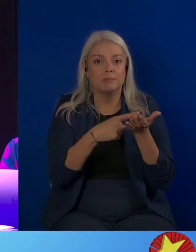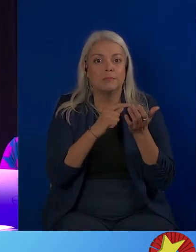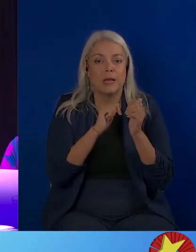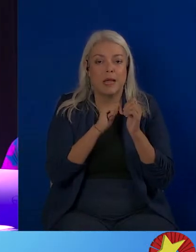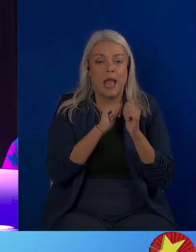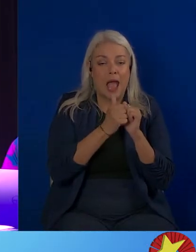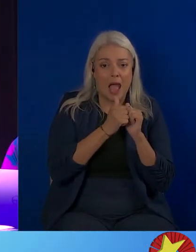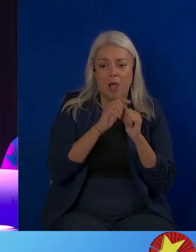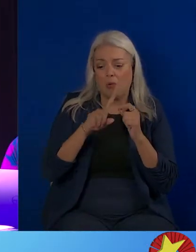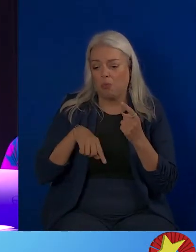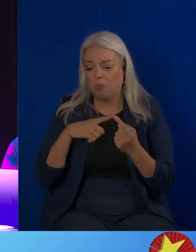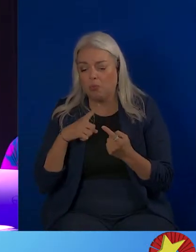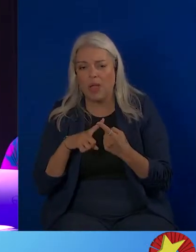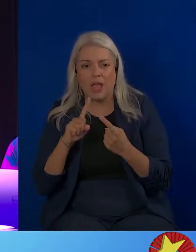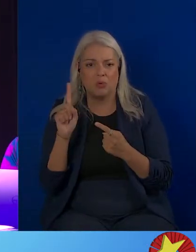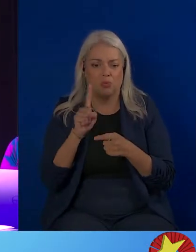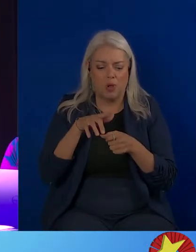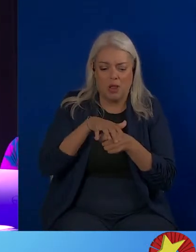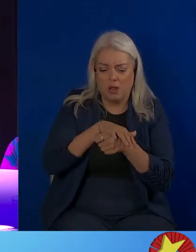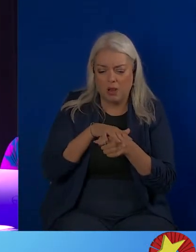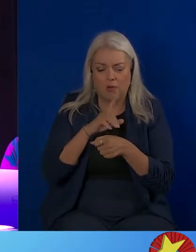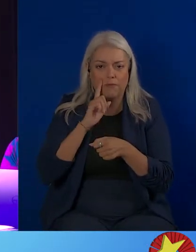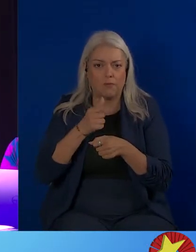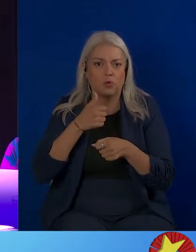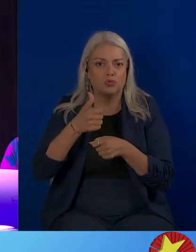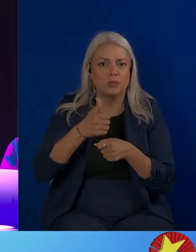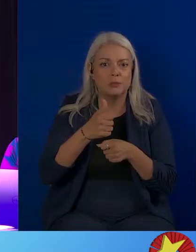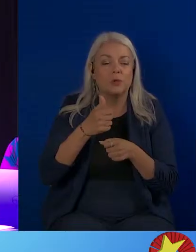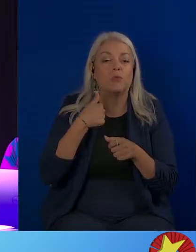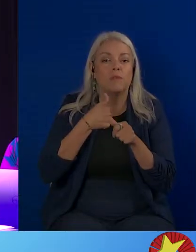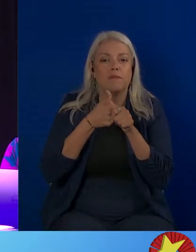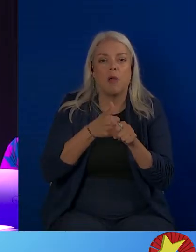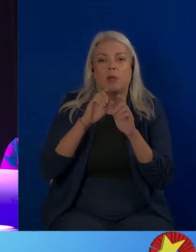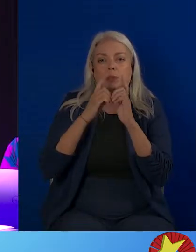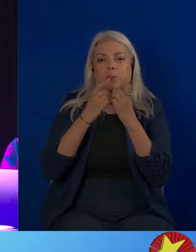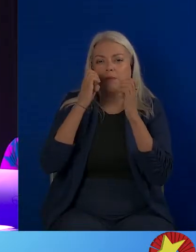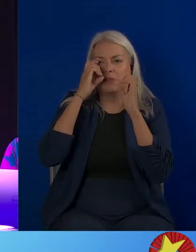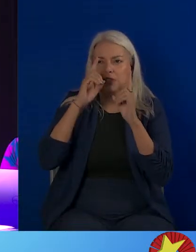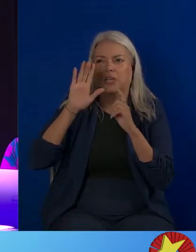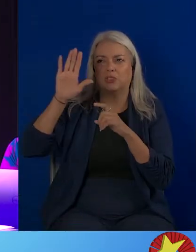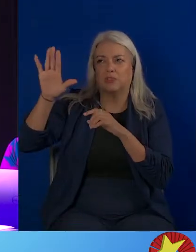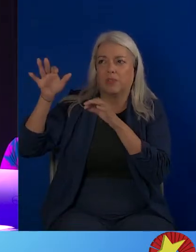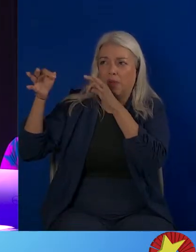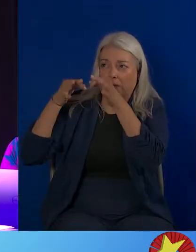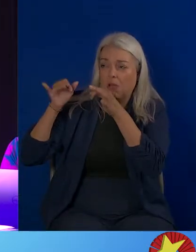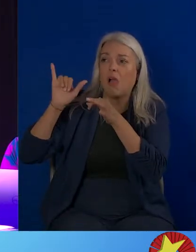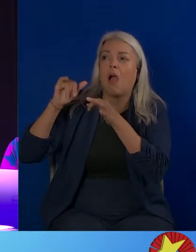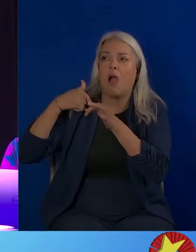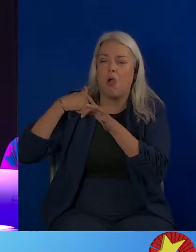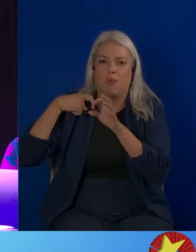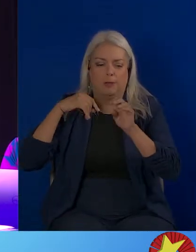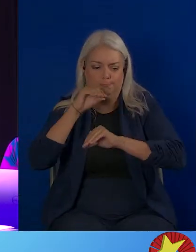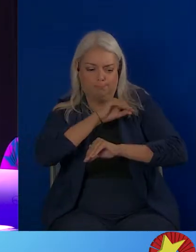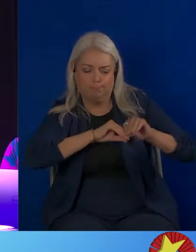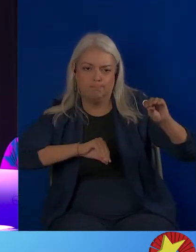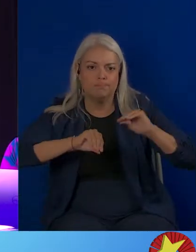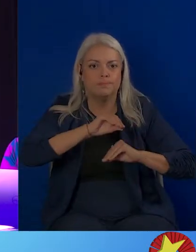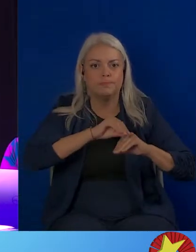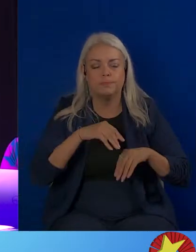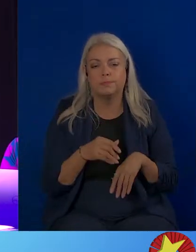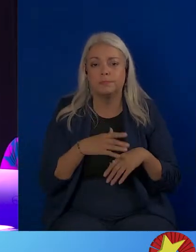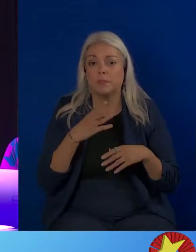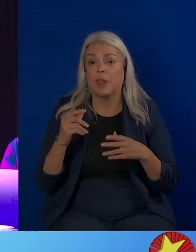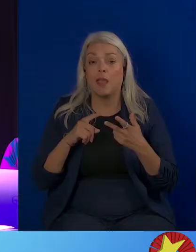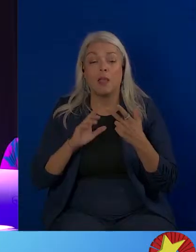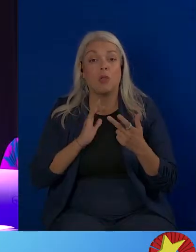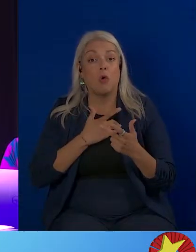transport our students based on guidance we received working with the Department of Education. And our facilities team has been actively addressing